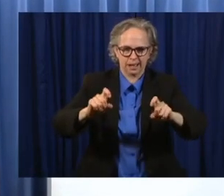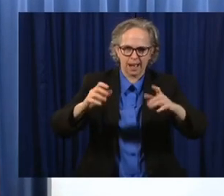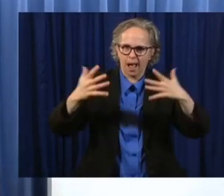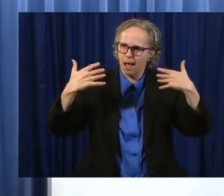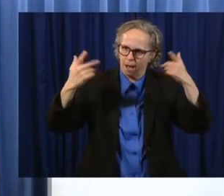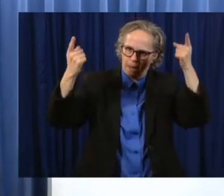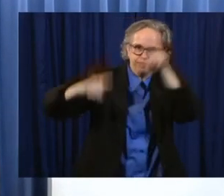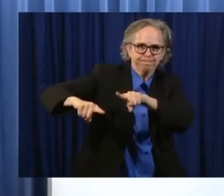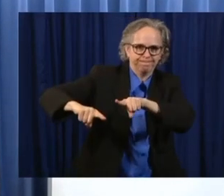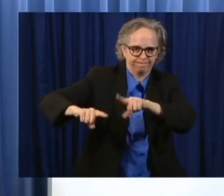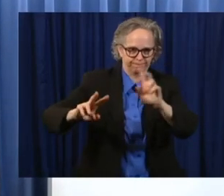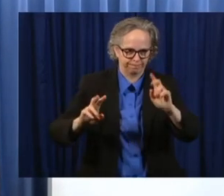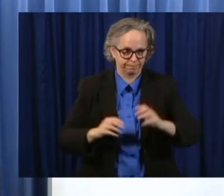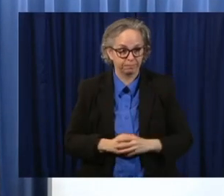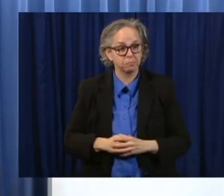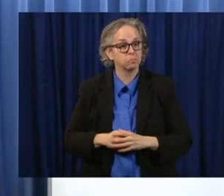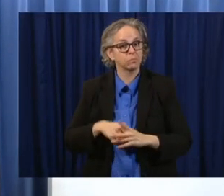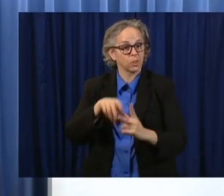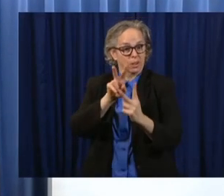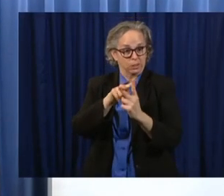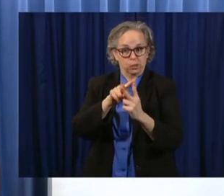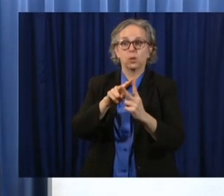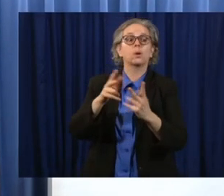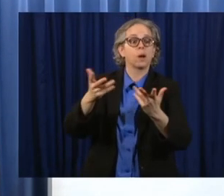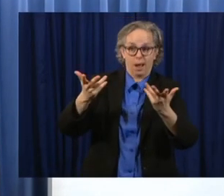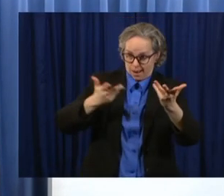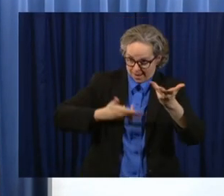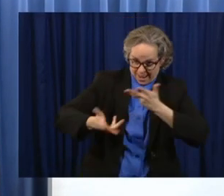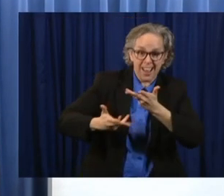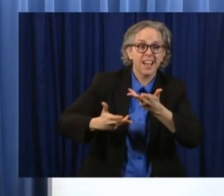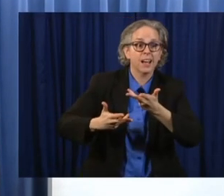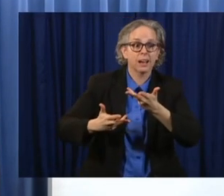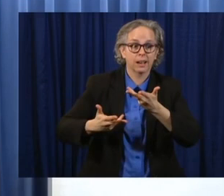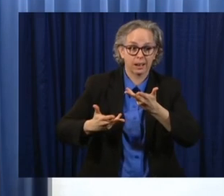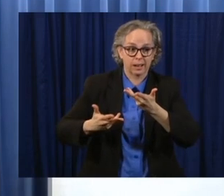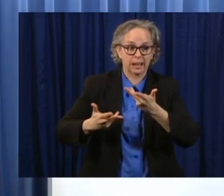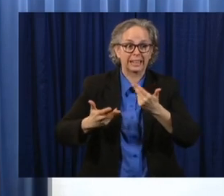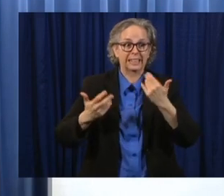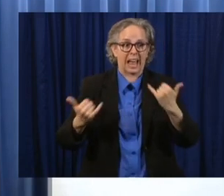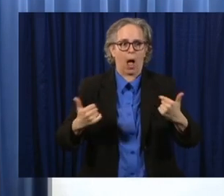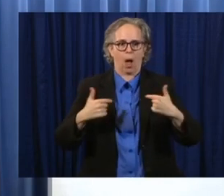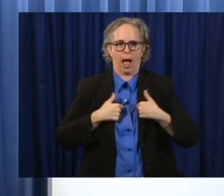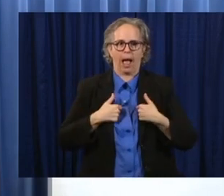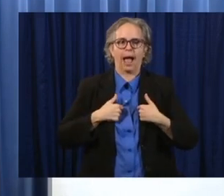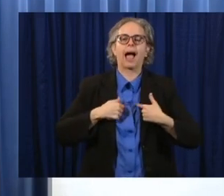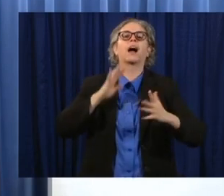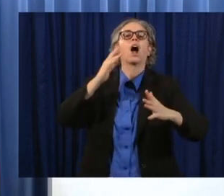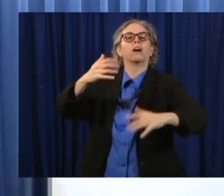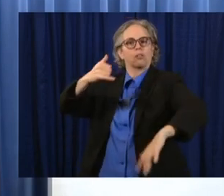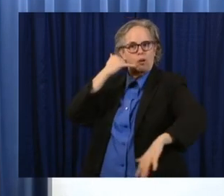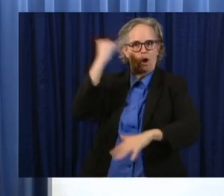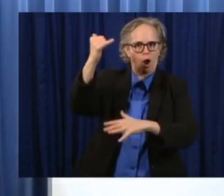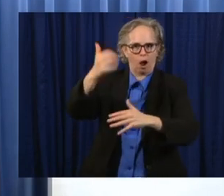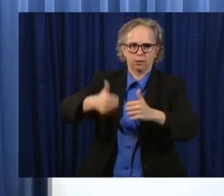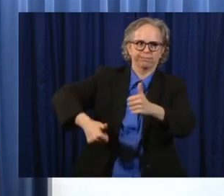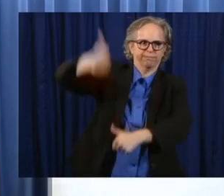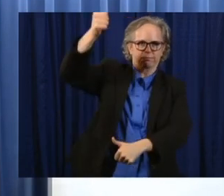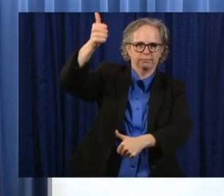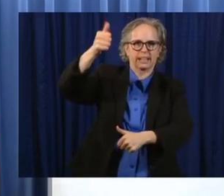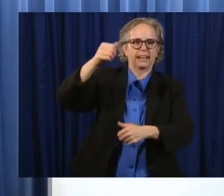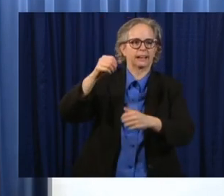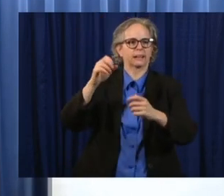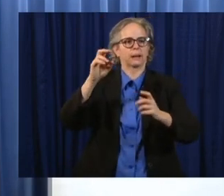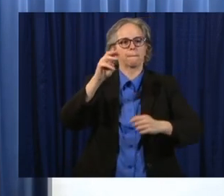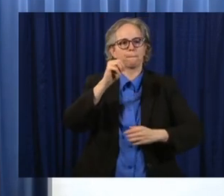a direct conversation with Thermo Fisher CEO Mark Casper, and we now have an agreement with this